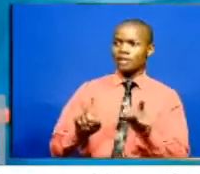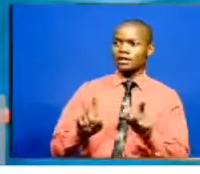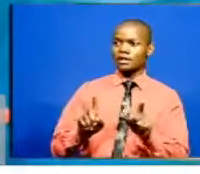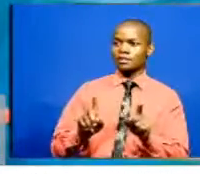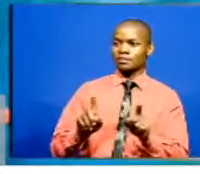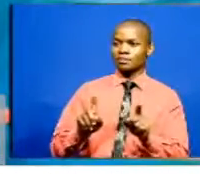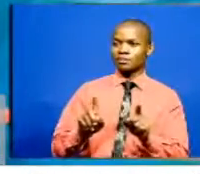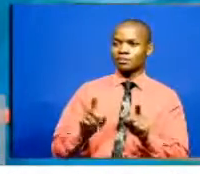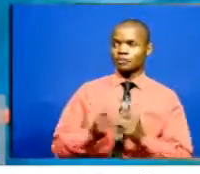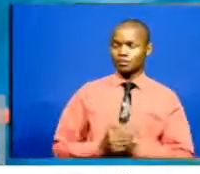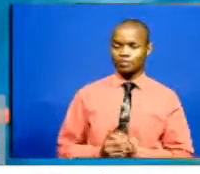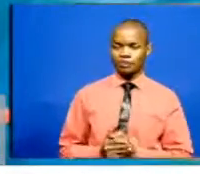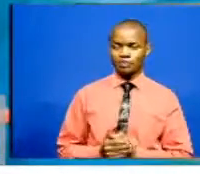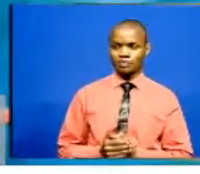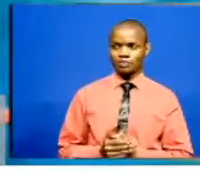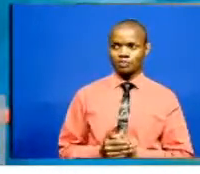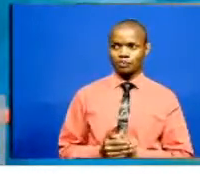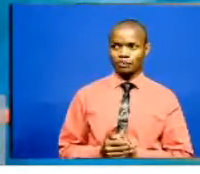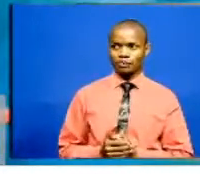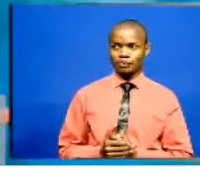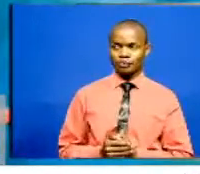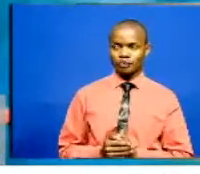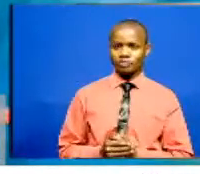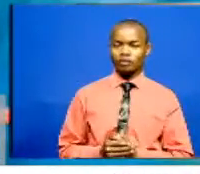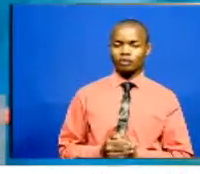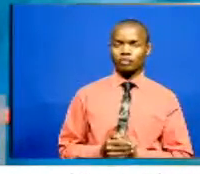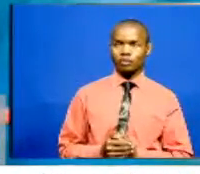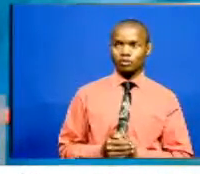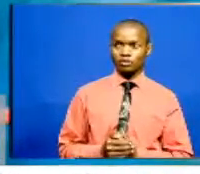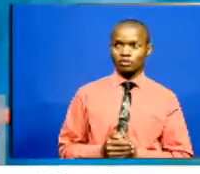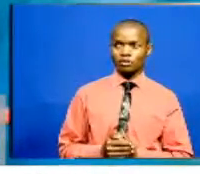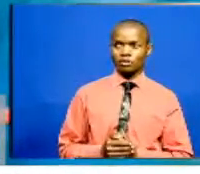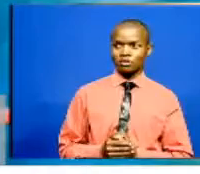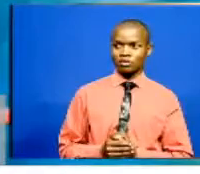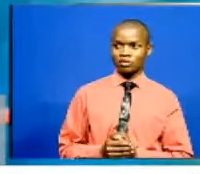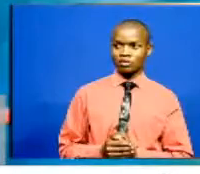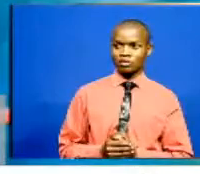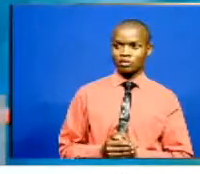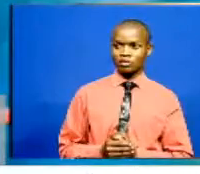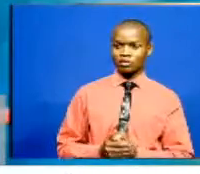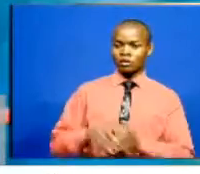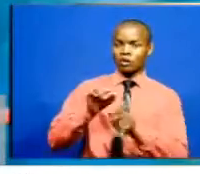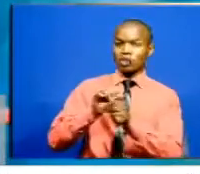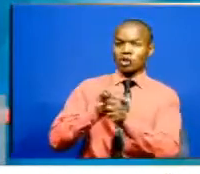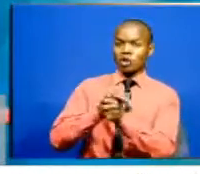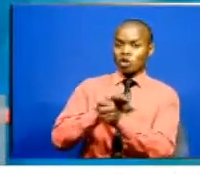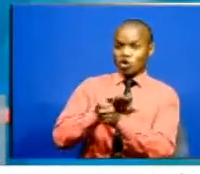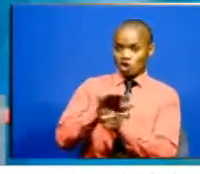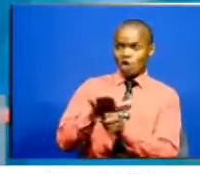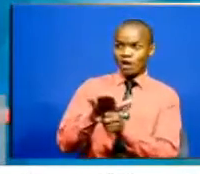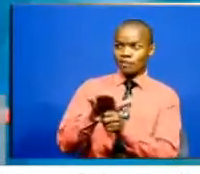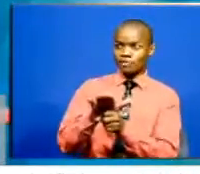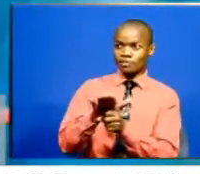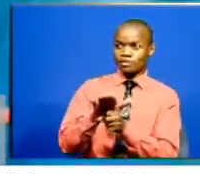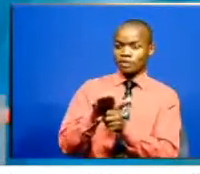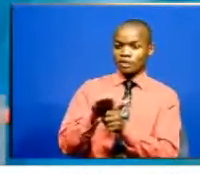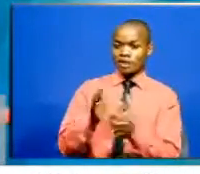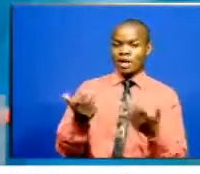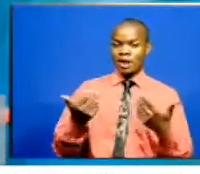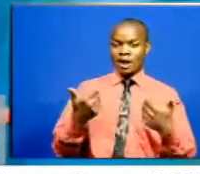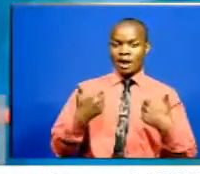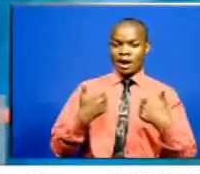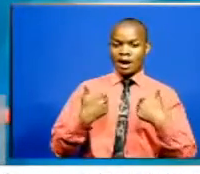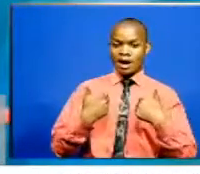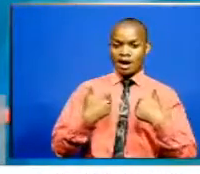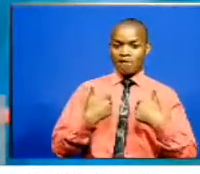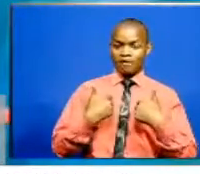there where, you know, COVID-19 really has compromises the ability of